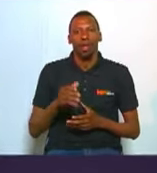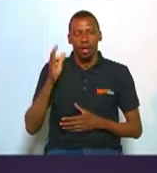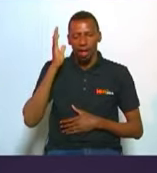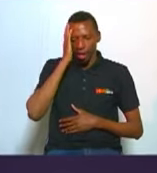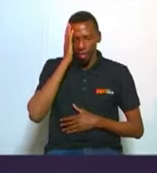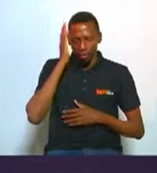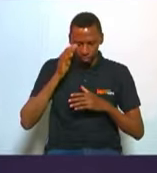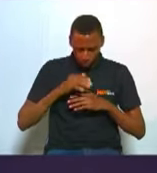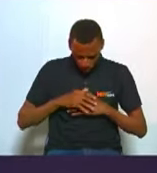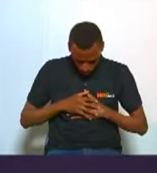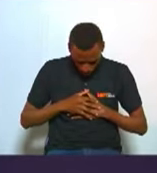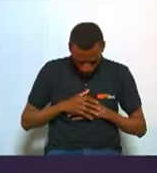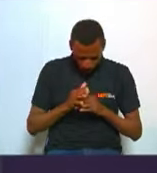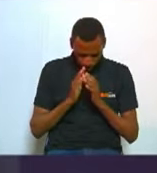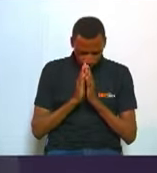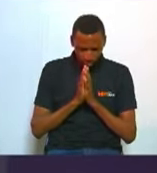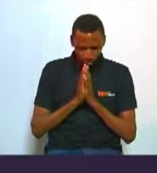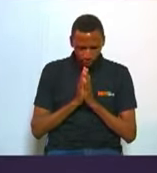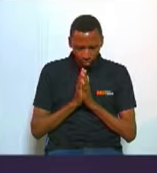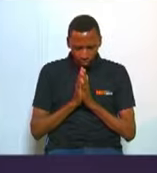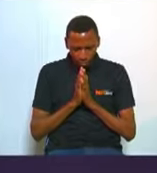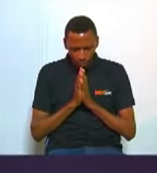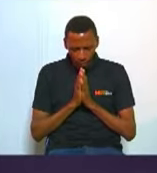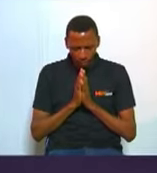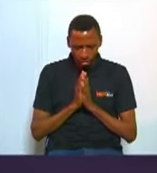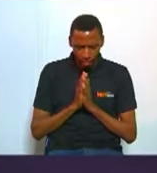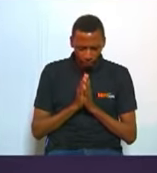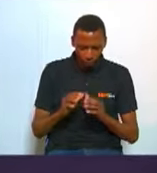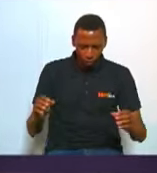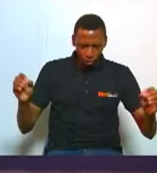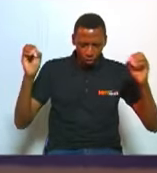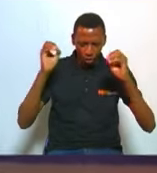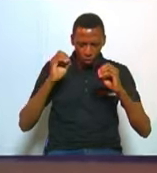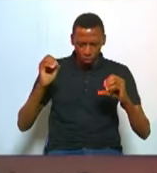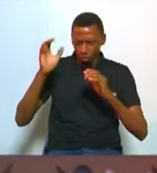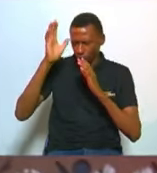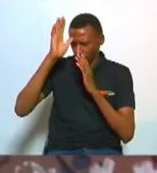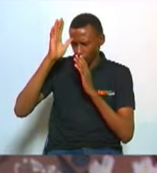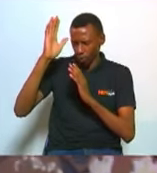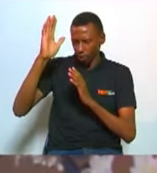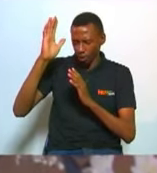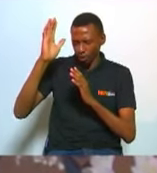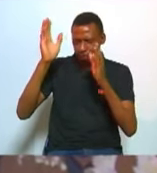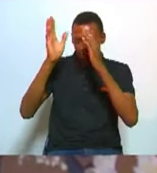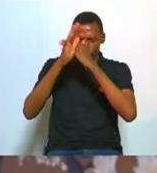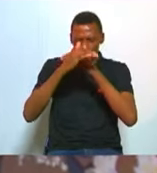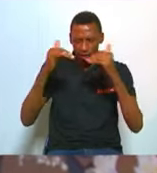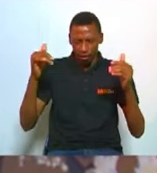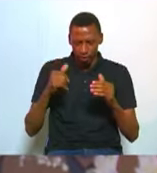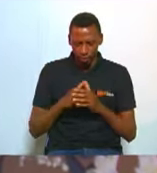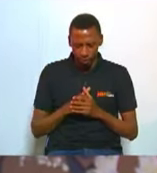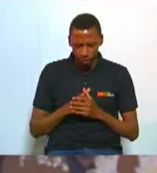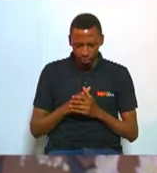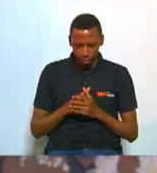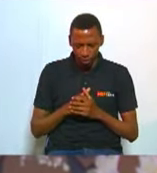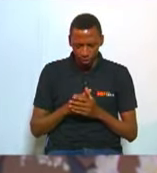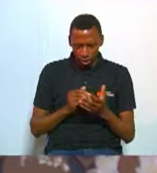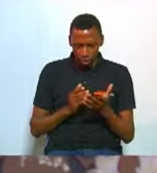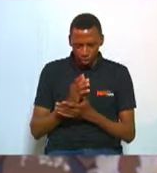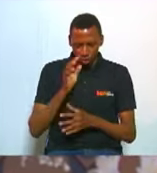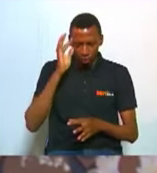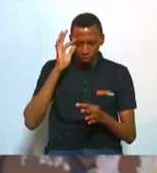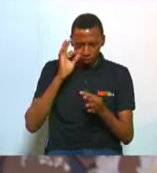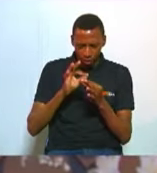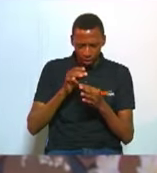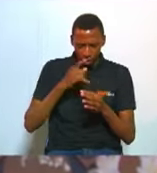together as we pray. Oh, Father in heaven, by faith, we enter